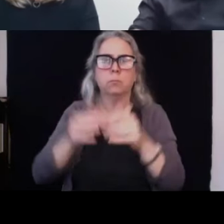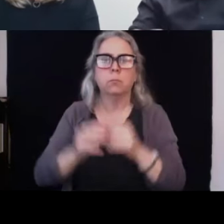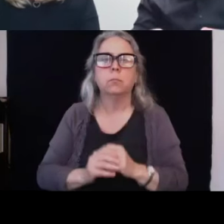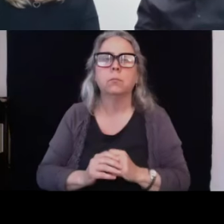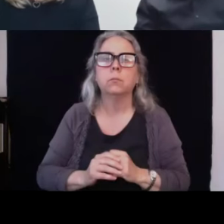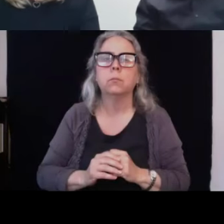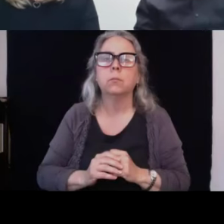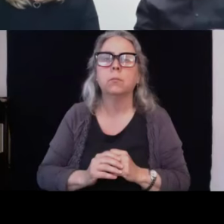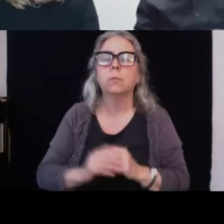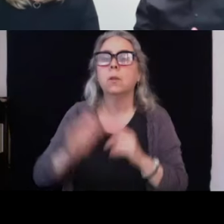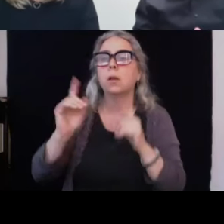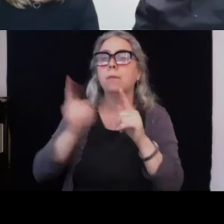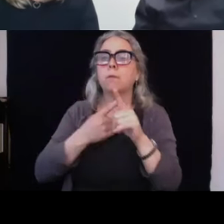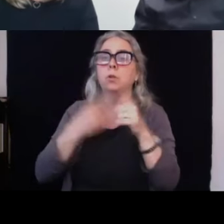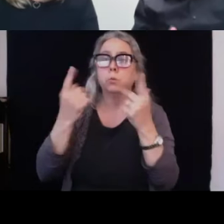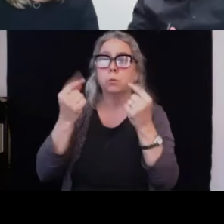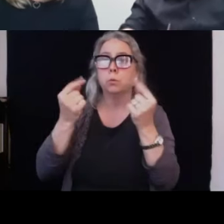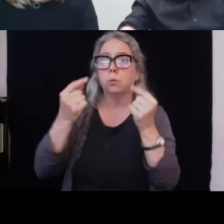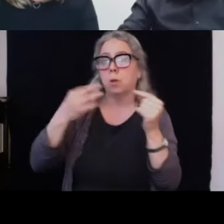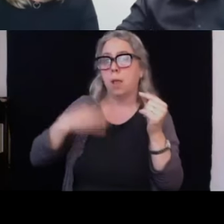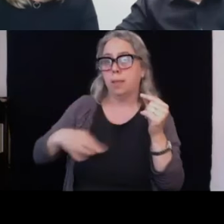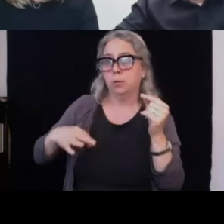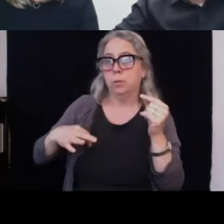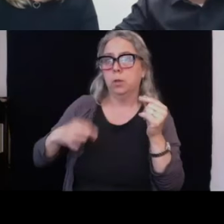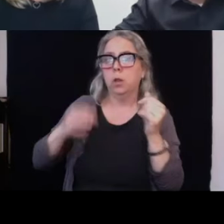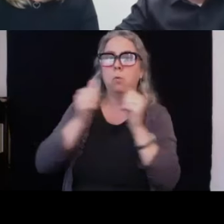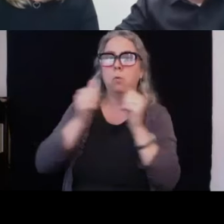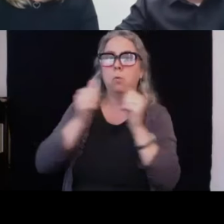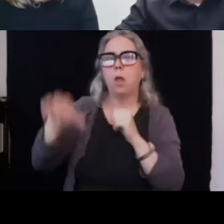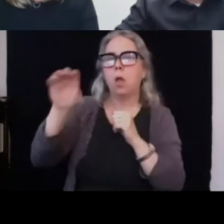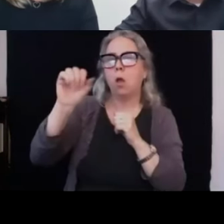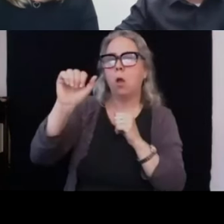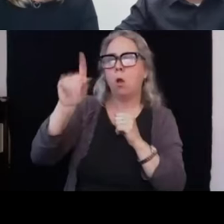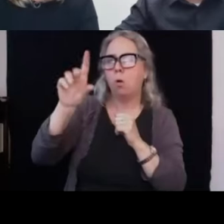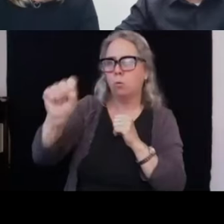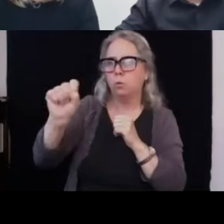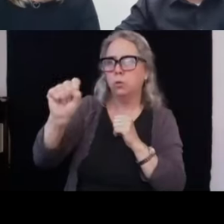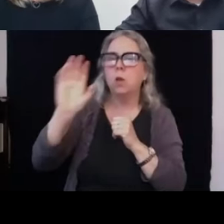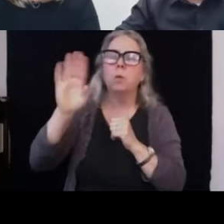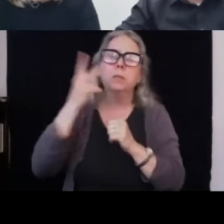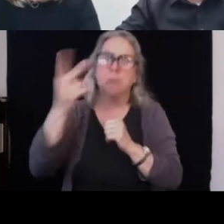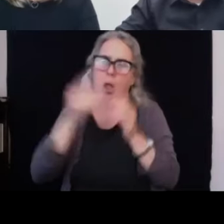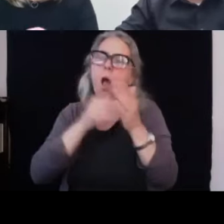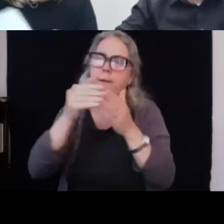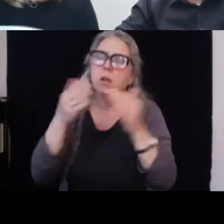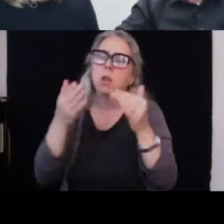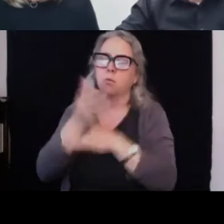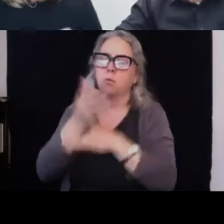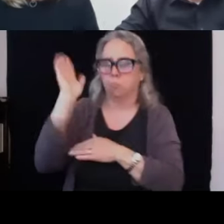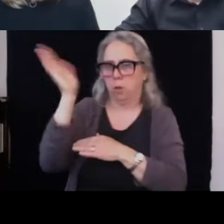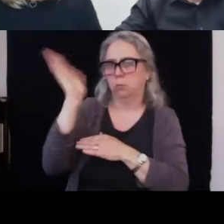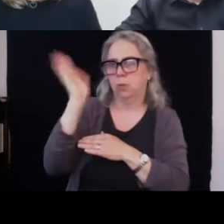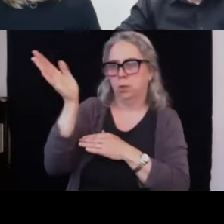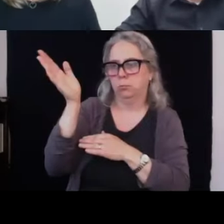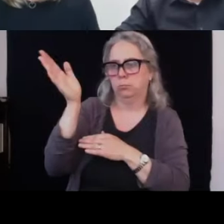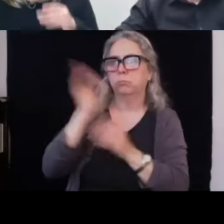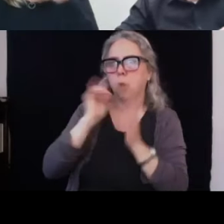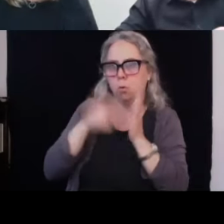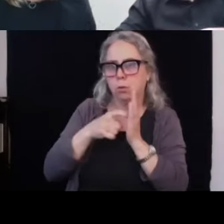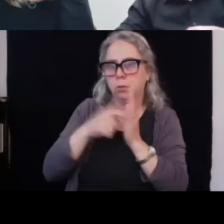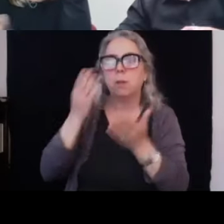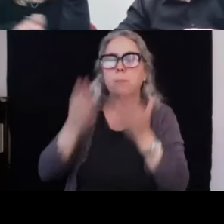First step would be eligibility with OADS. OADS is an acronym you're going to see quite often through the presentation, and you may